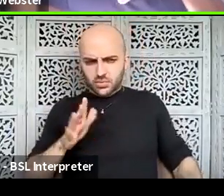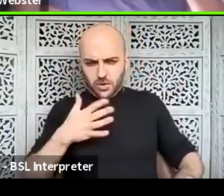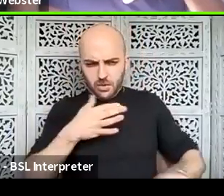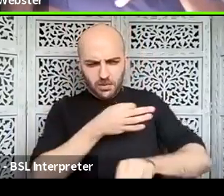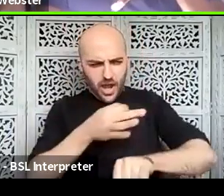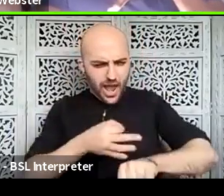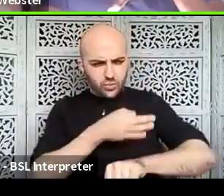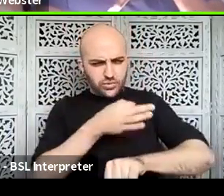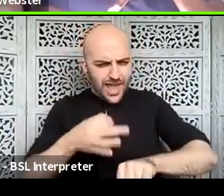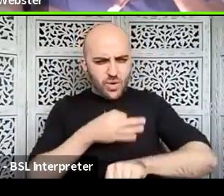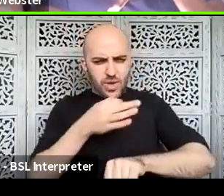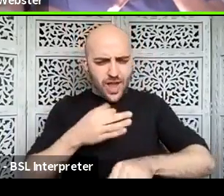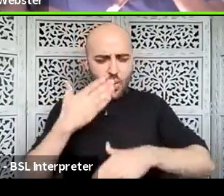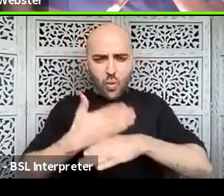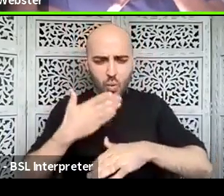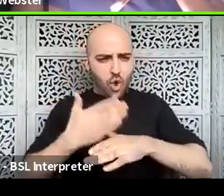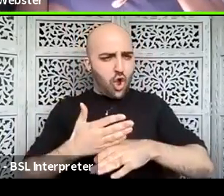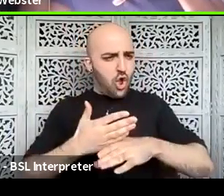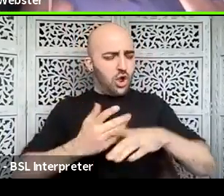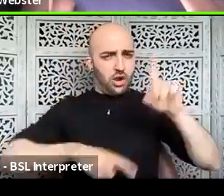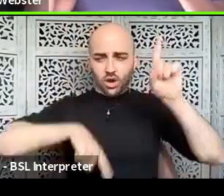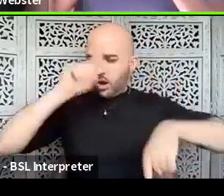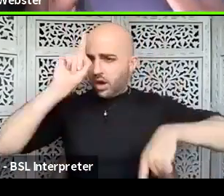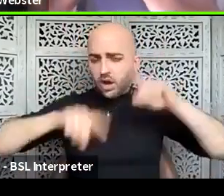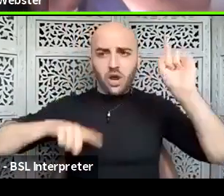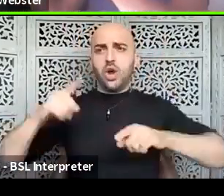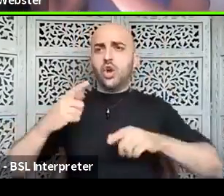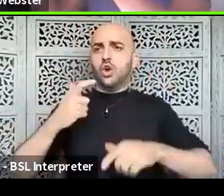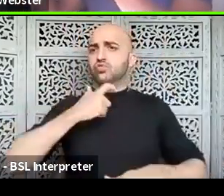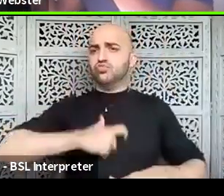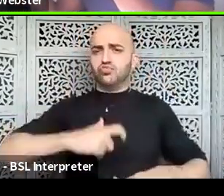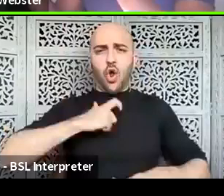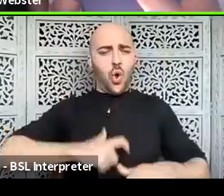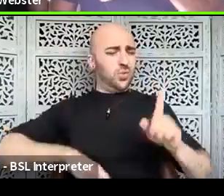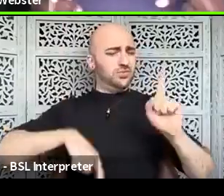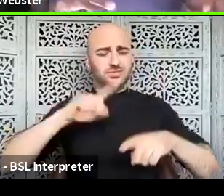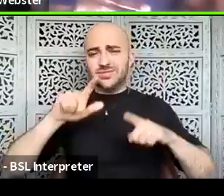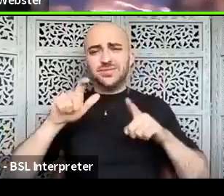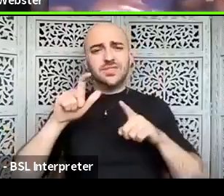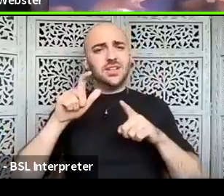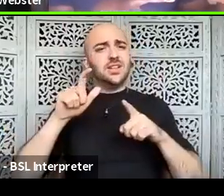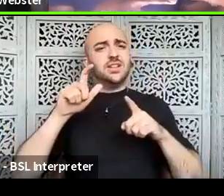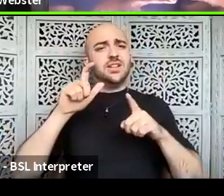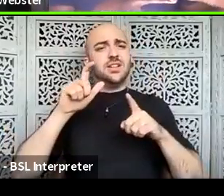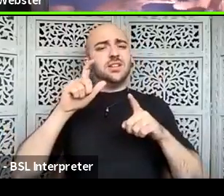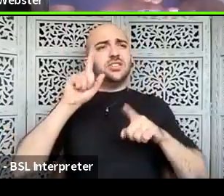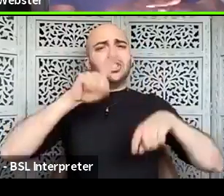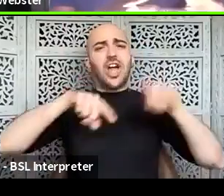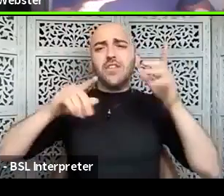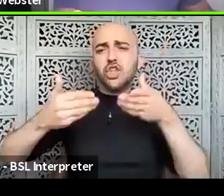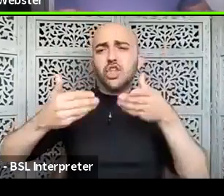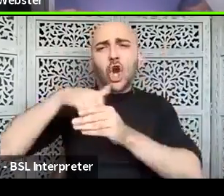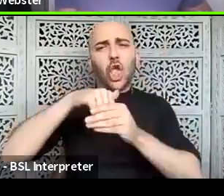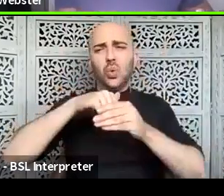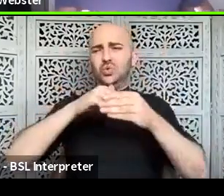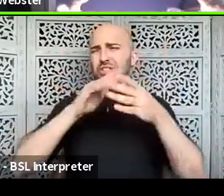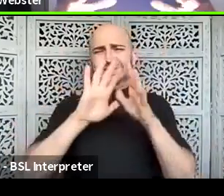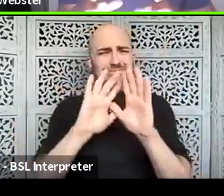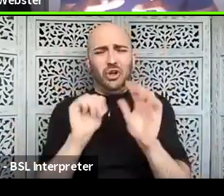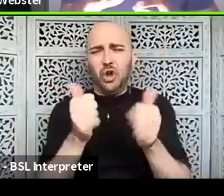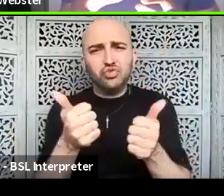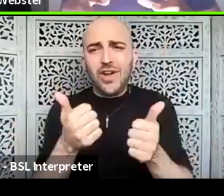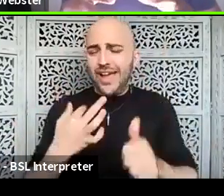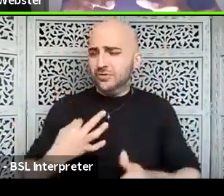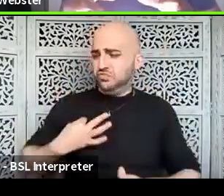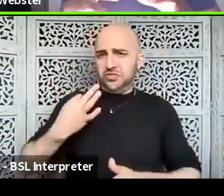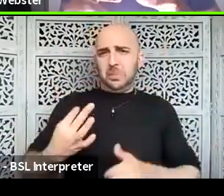and unpredictable job roles with not great D&I and not great representation across the fields, but